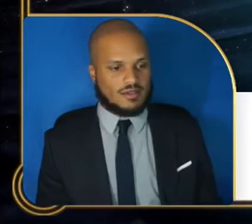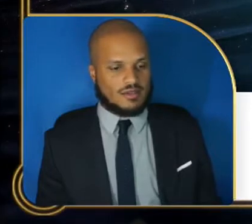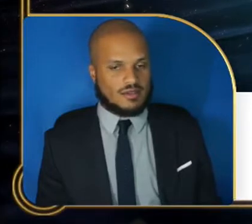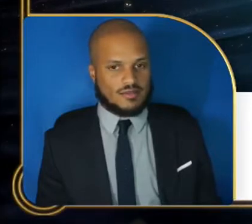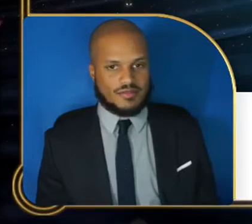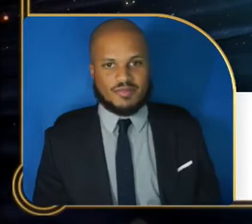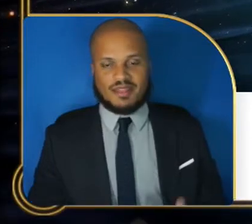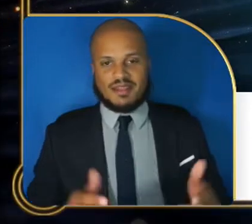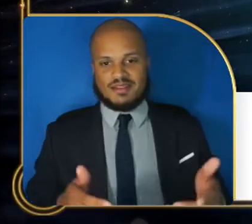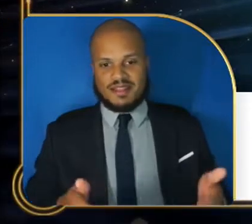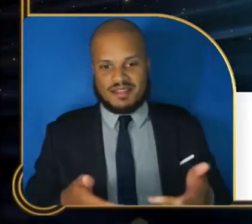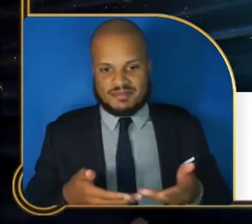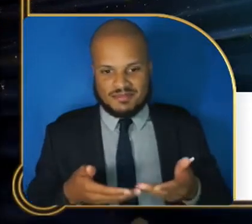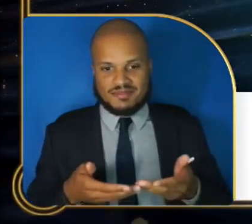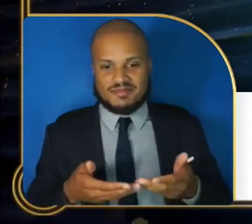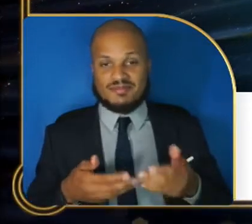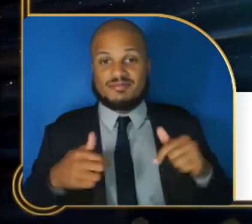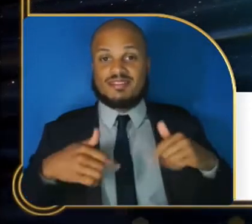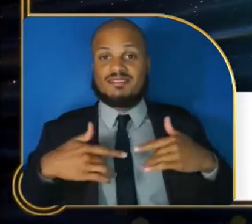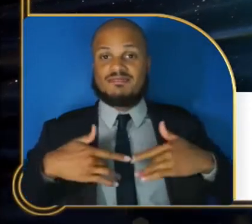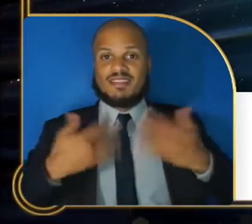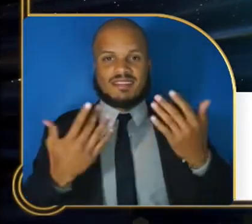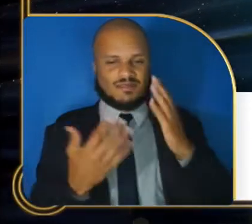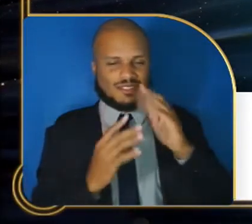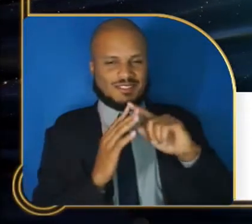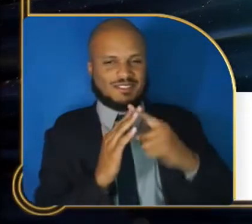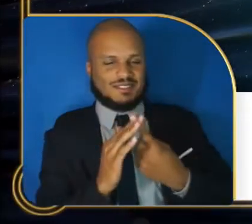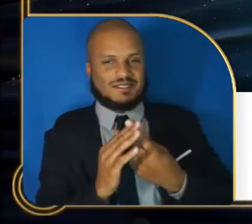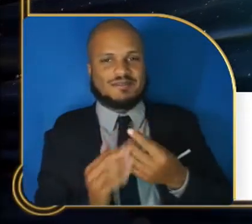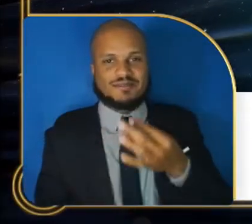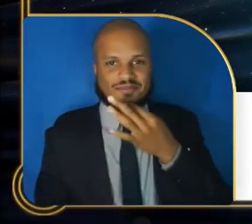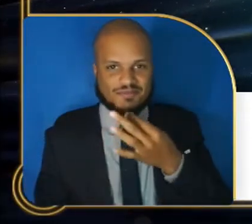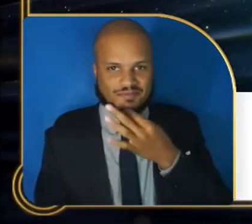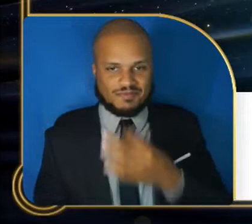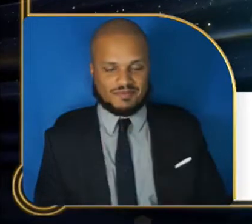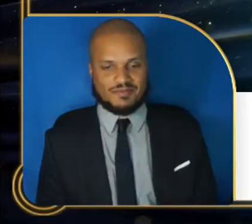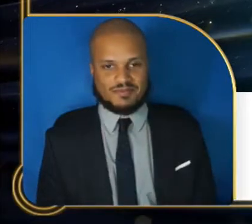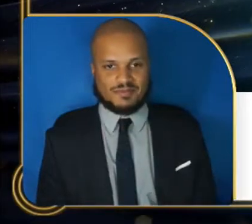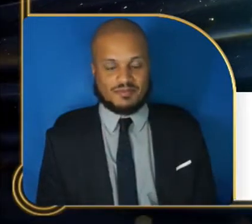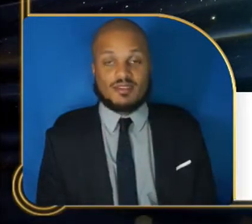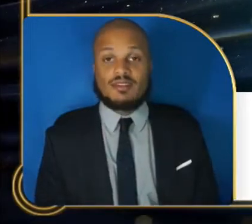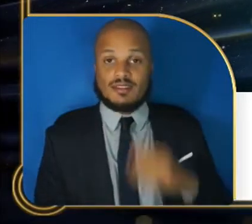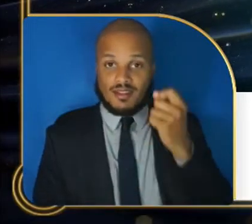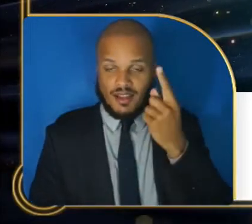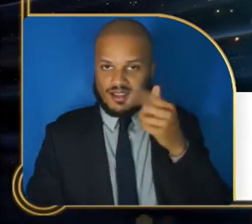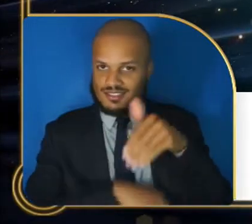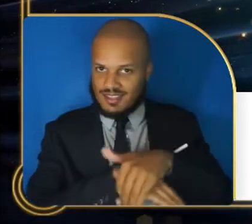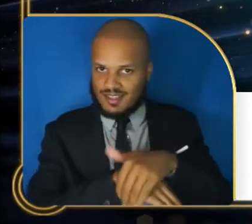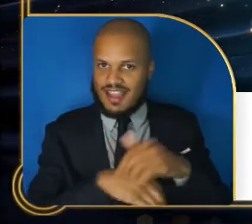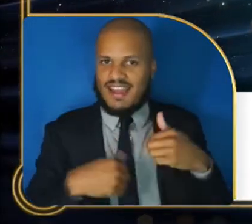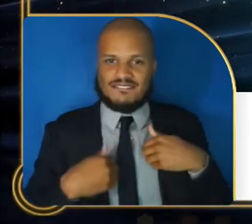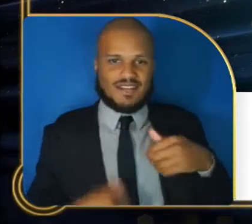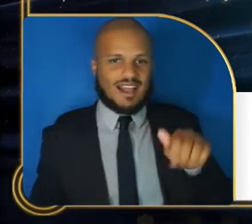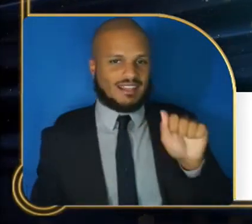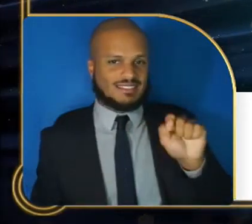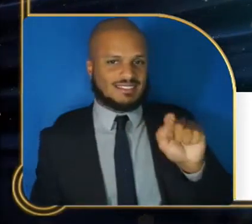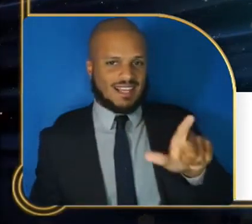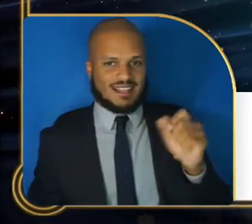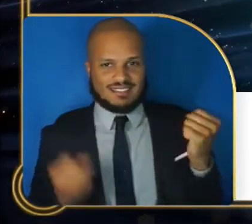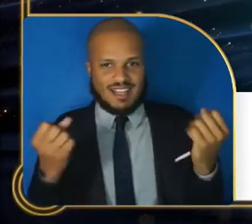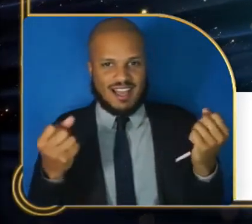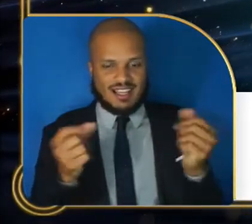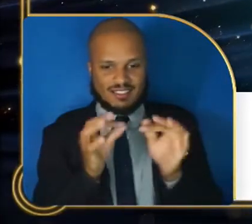Welcome. Our program will begin in just a few moments. Tonight, we have American Sign Language interpreting